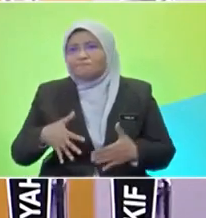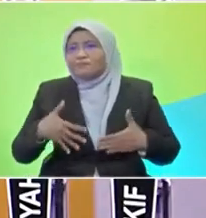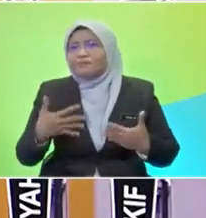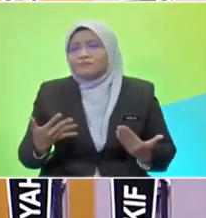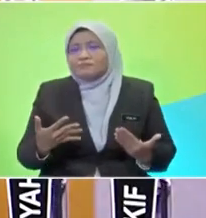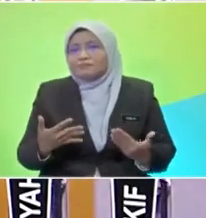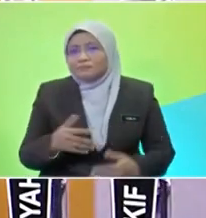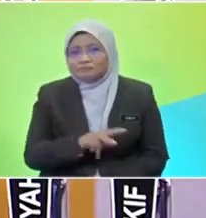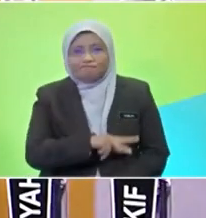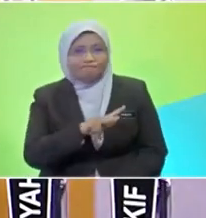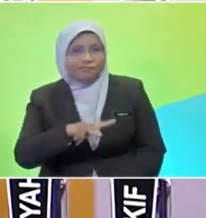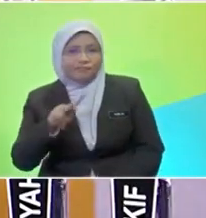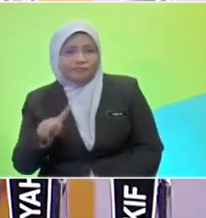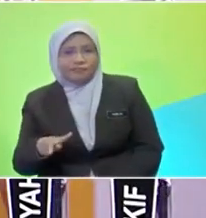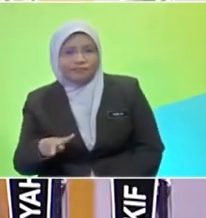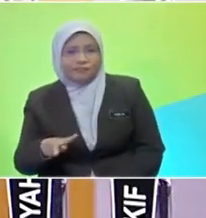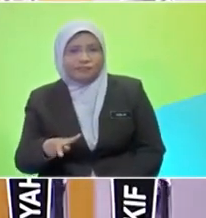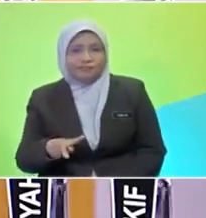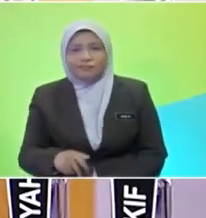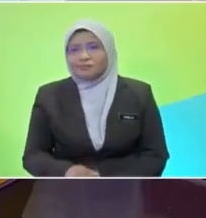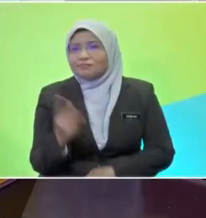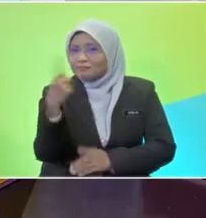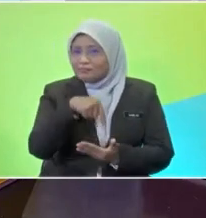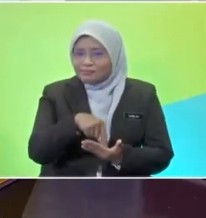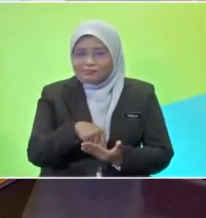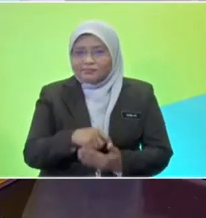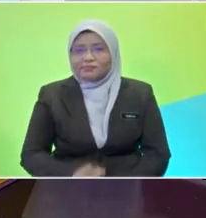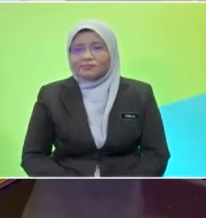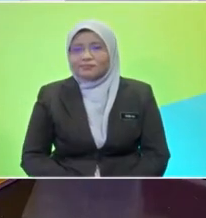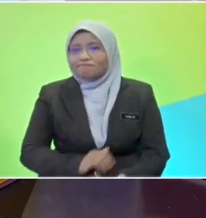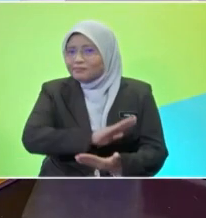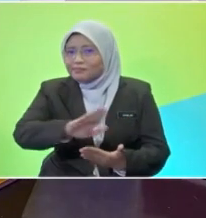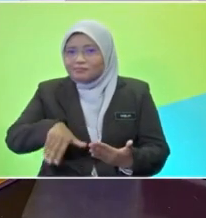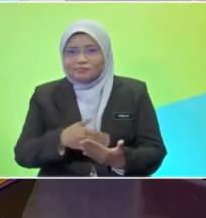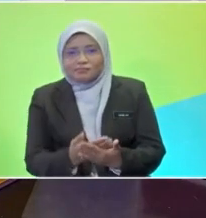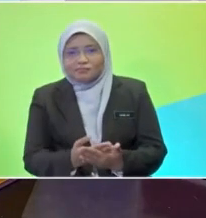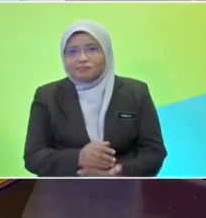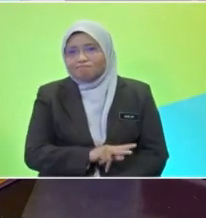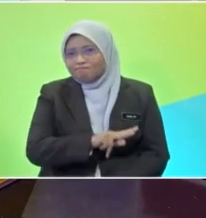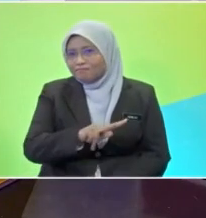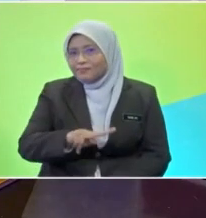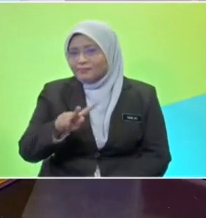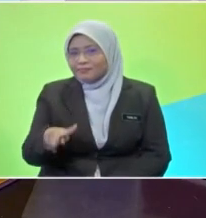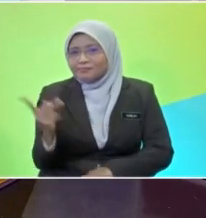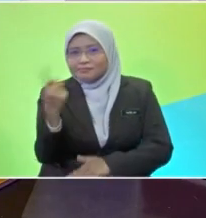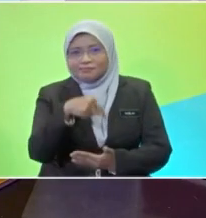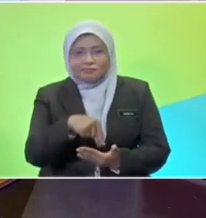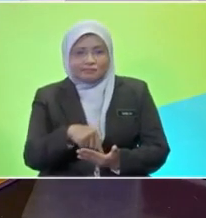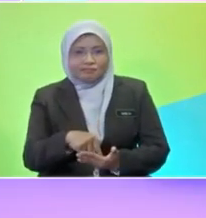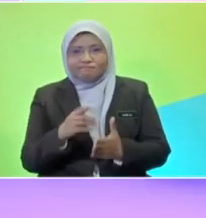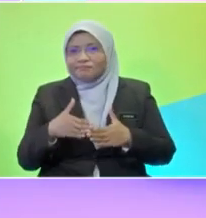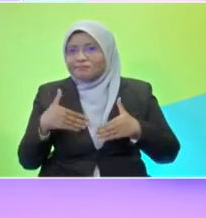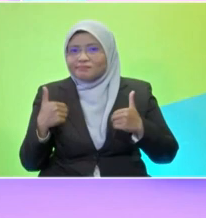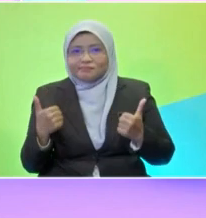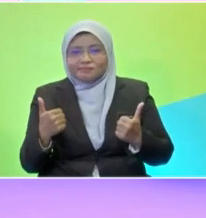all our amazing singers, our pupils today? All our four amazing singers did well today, and we